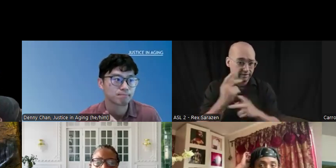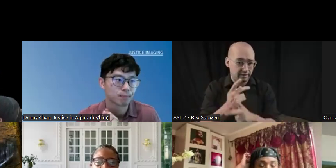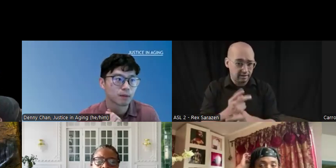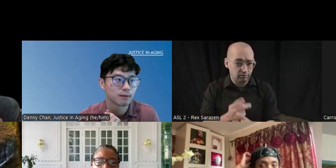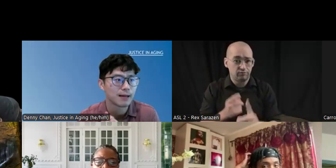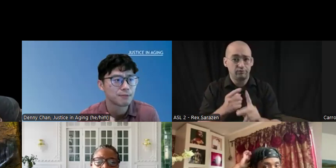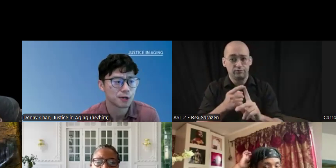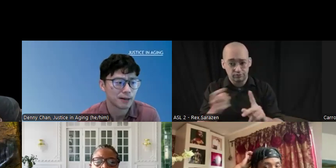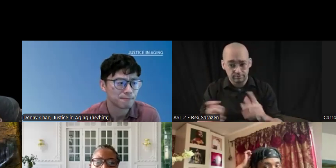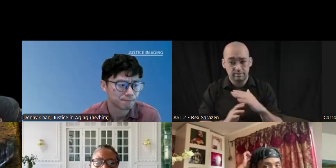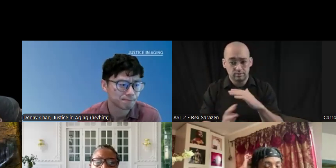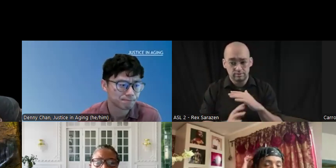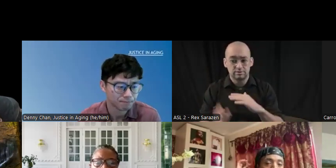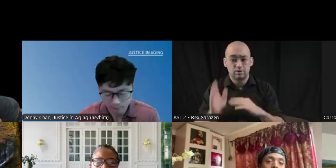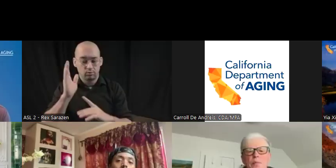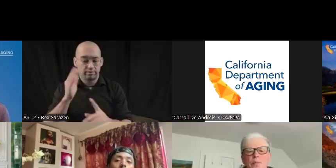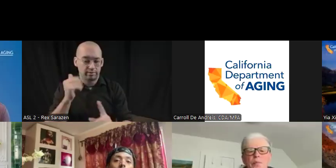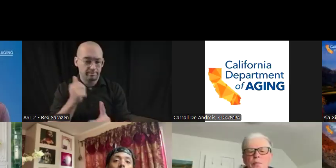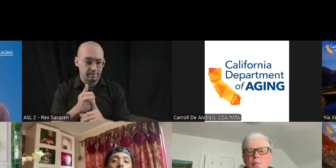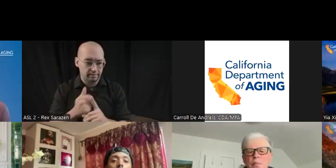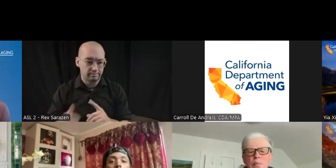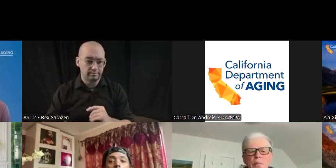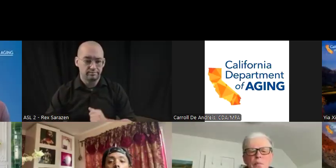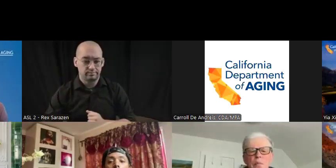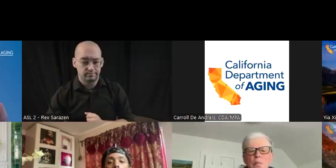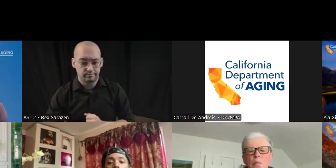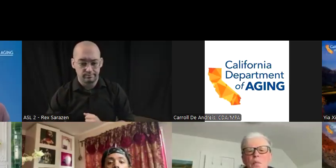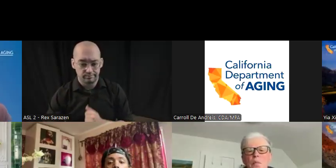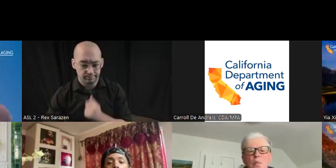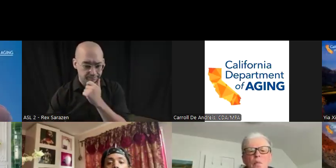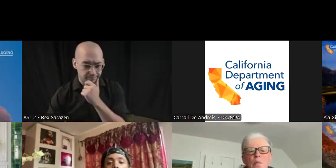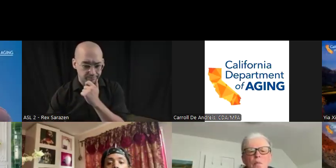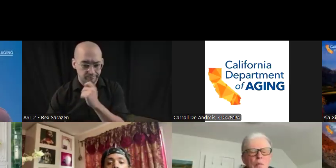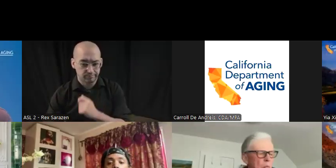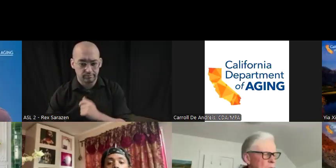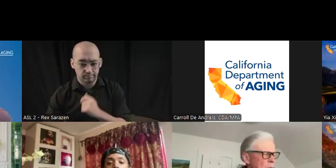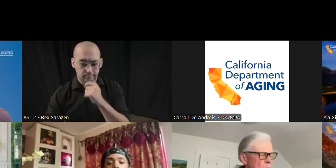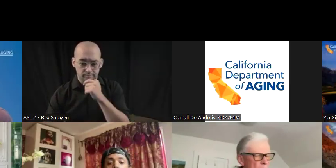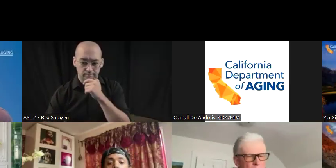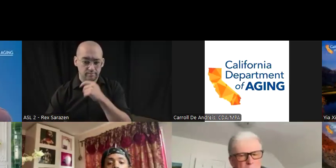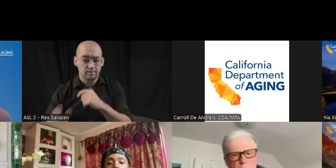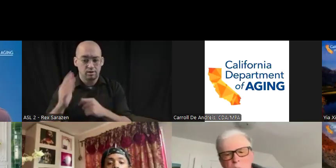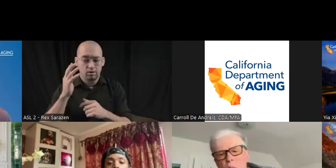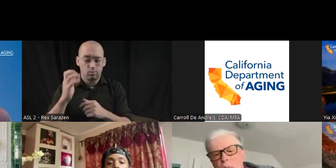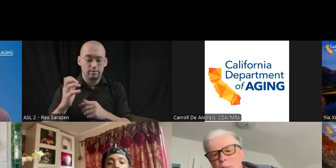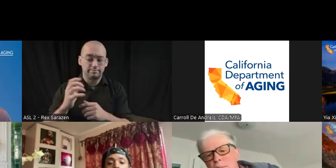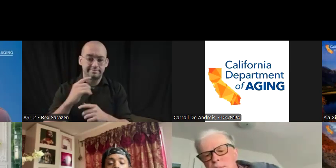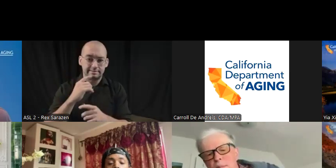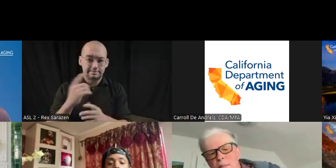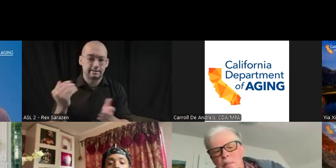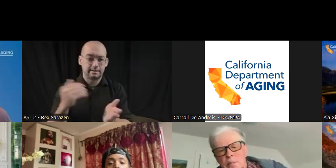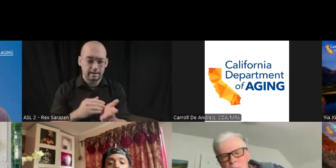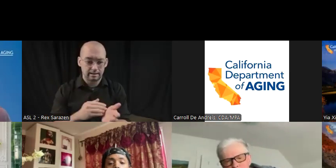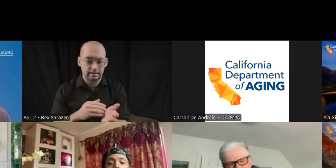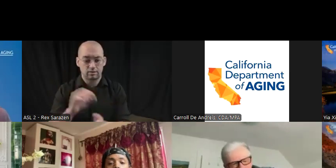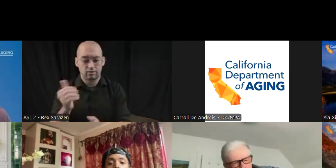effects. Yeah, Vince, go ahead. I want to echo all the thanks that people have already said about for Justice and Aging